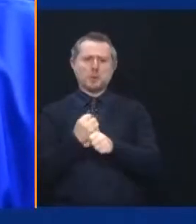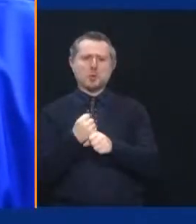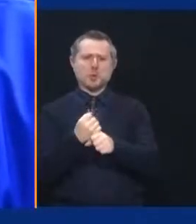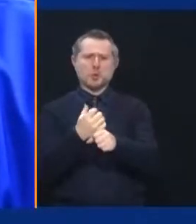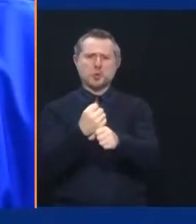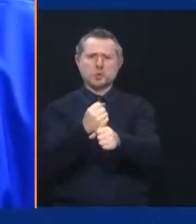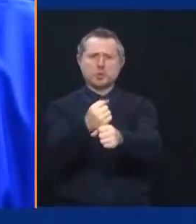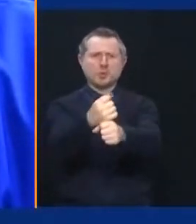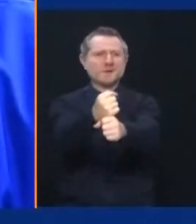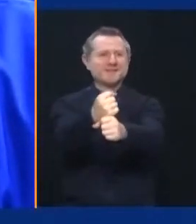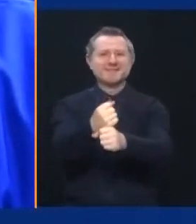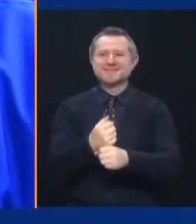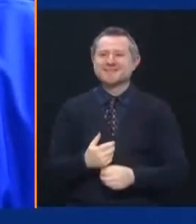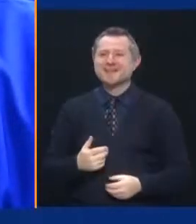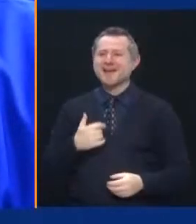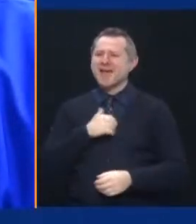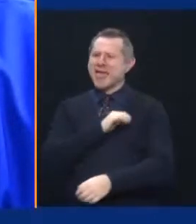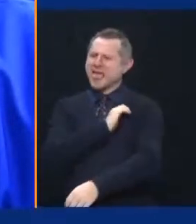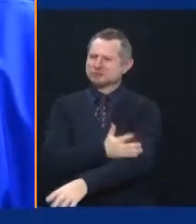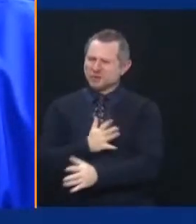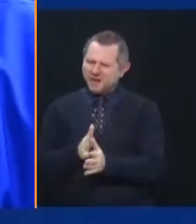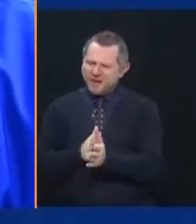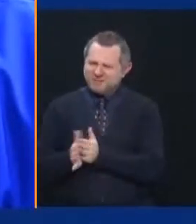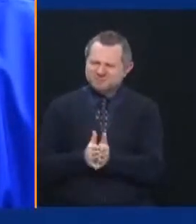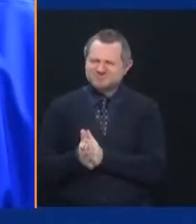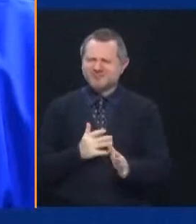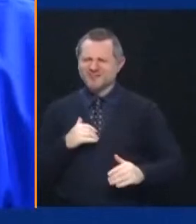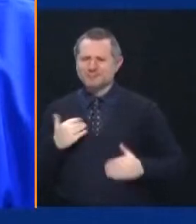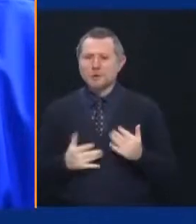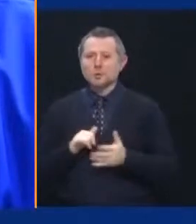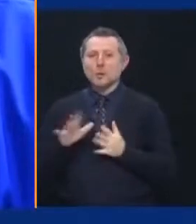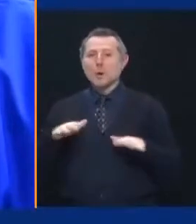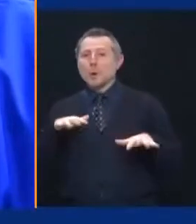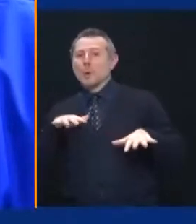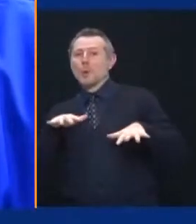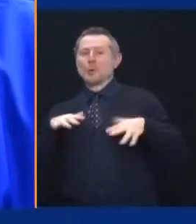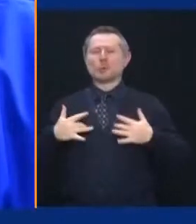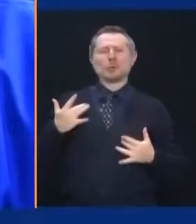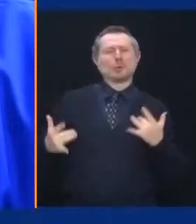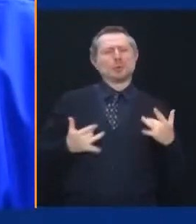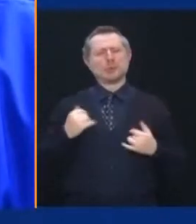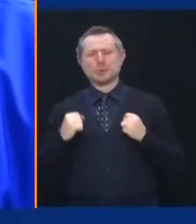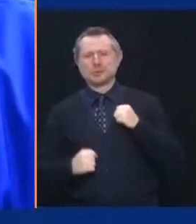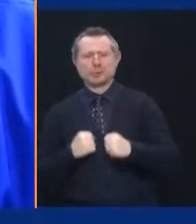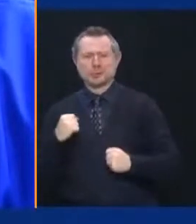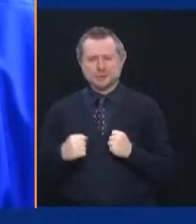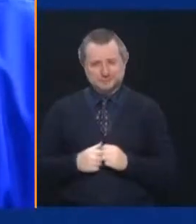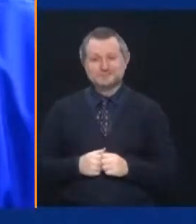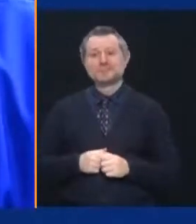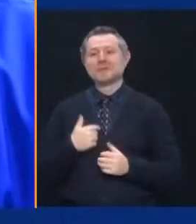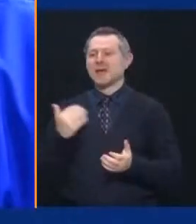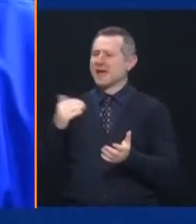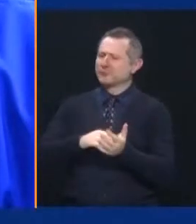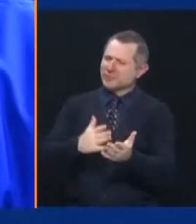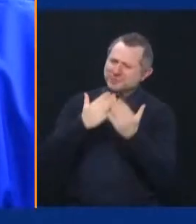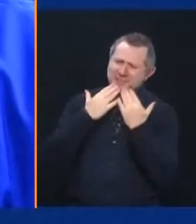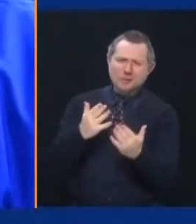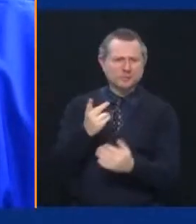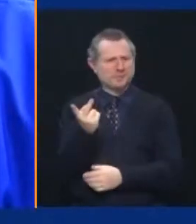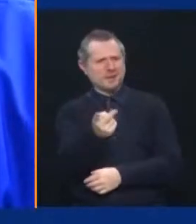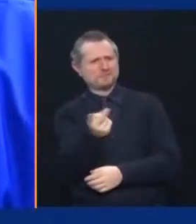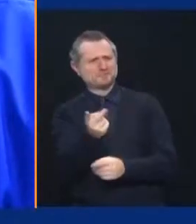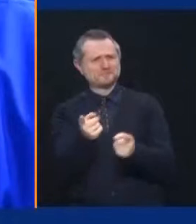great energy that all New Yorkers are excited about it. And again, I wanted to thank you so much